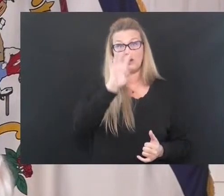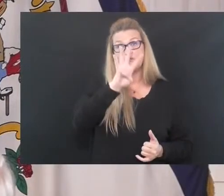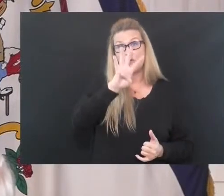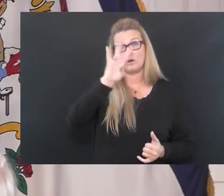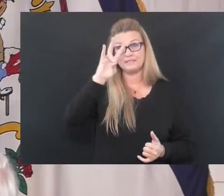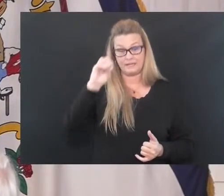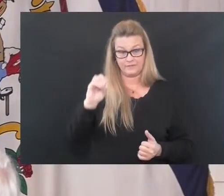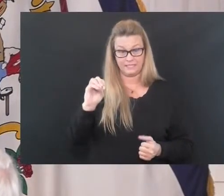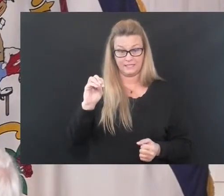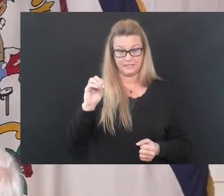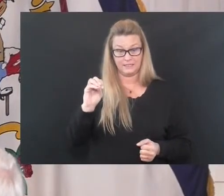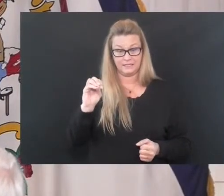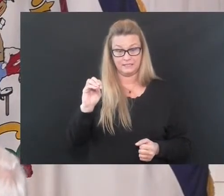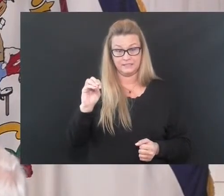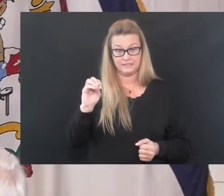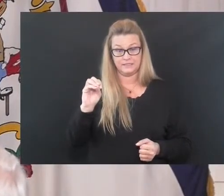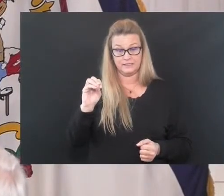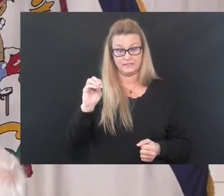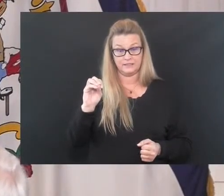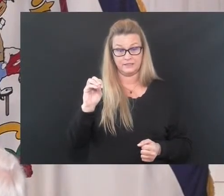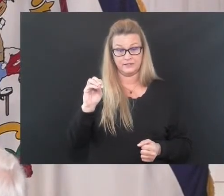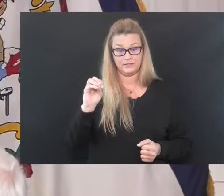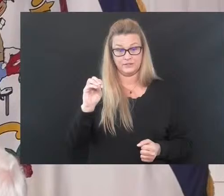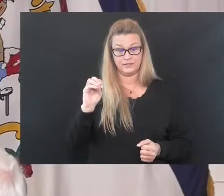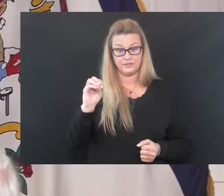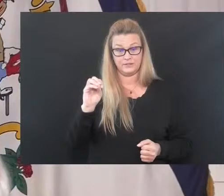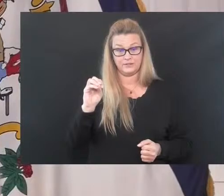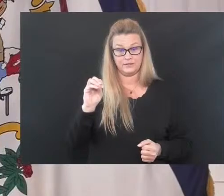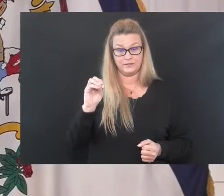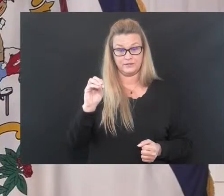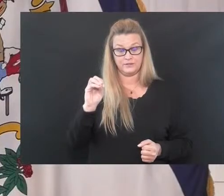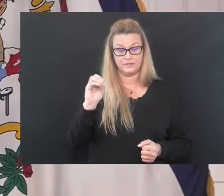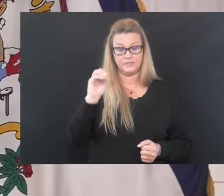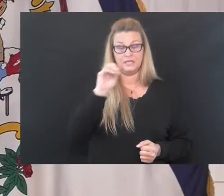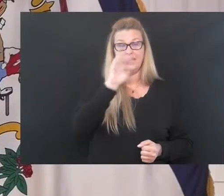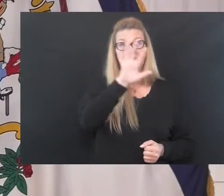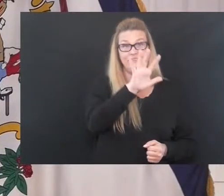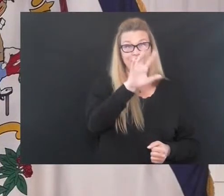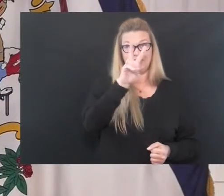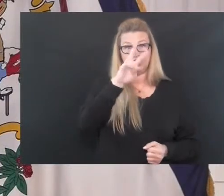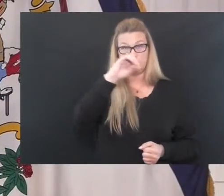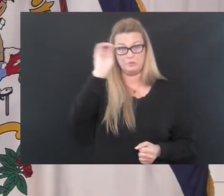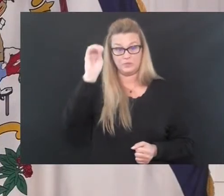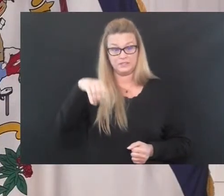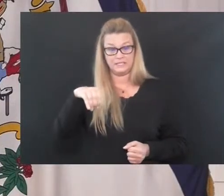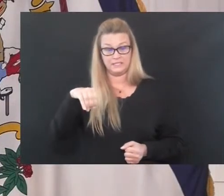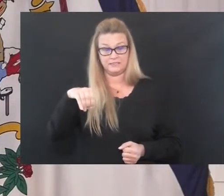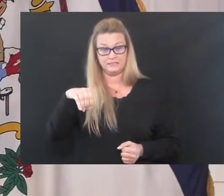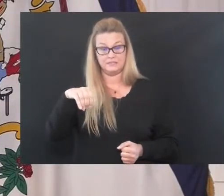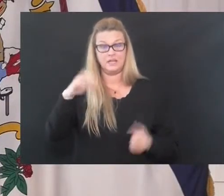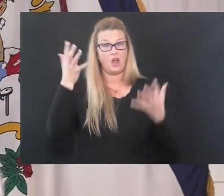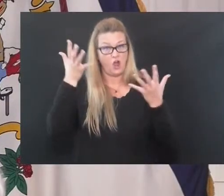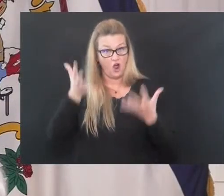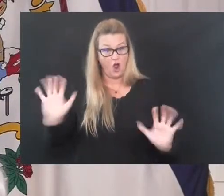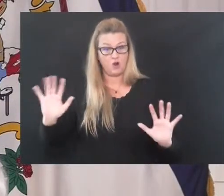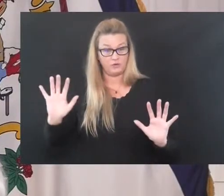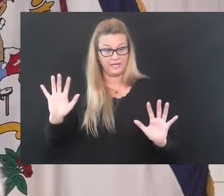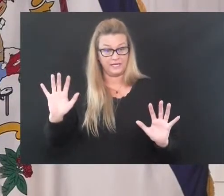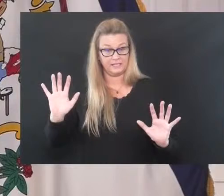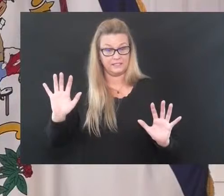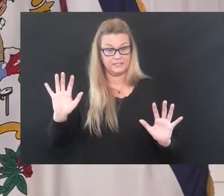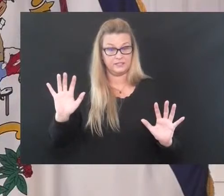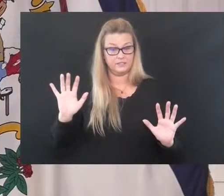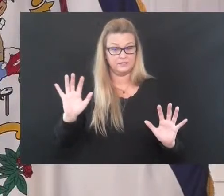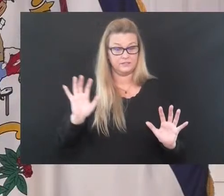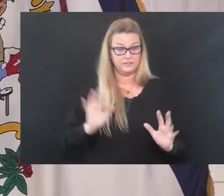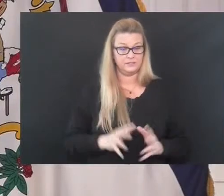1,470,000 population, and we've got 52% vaccinated. Berkeley, give